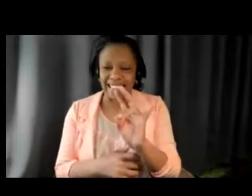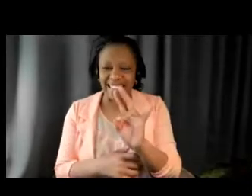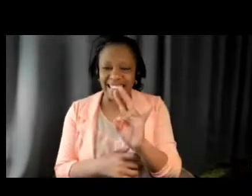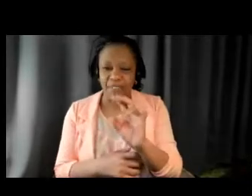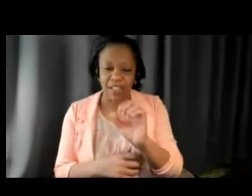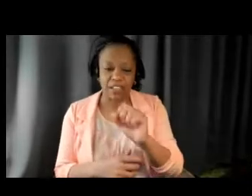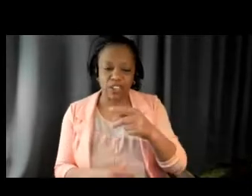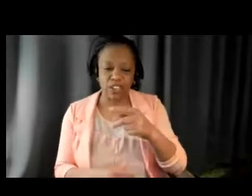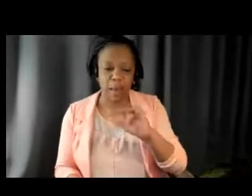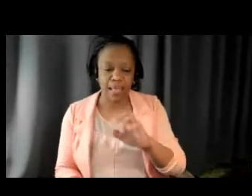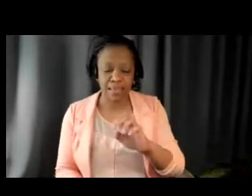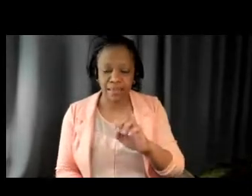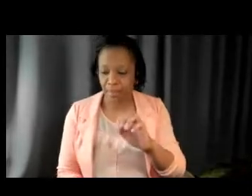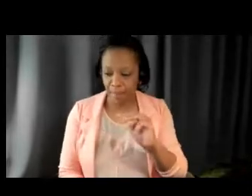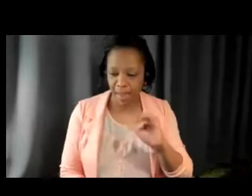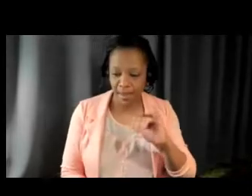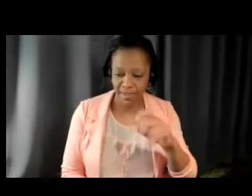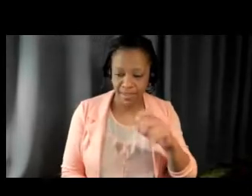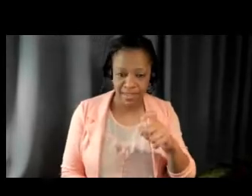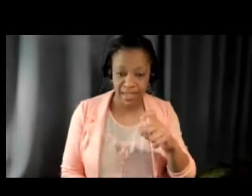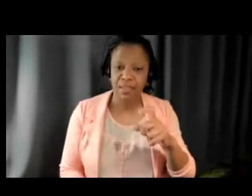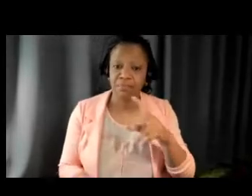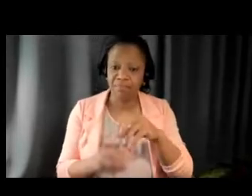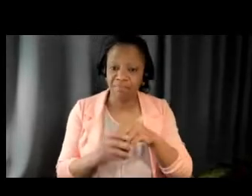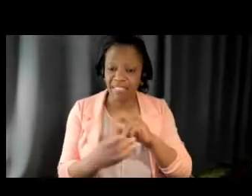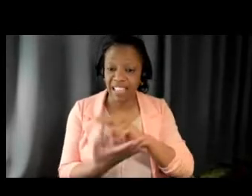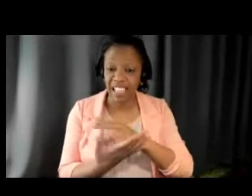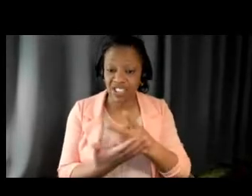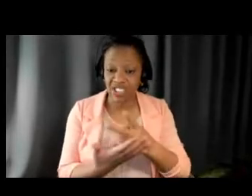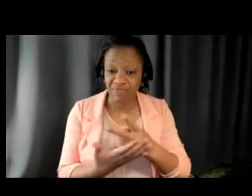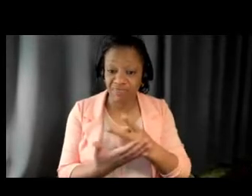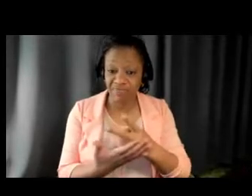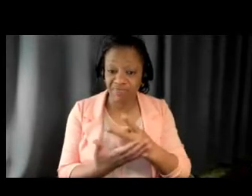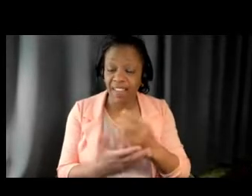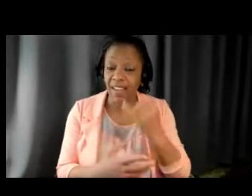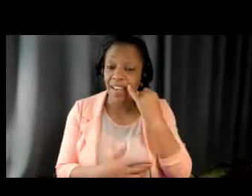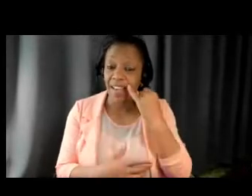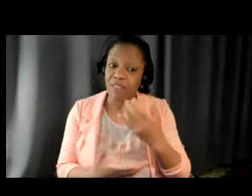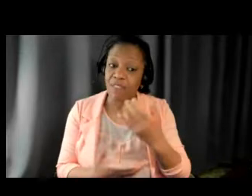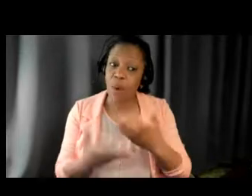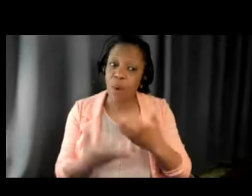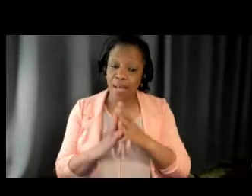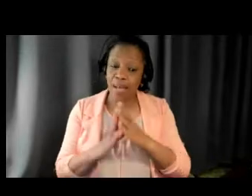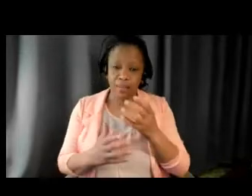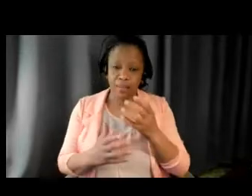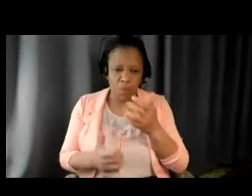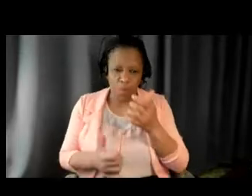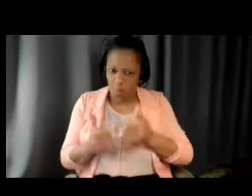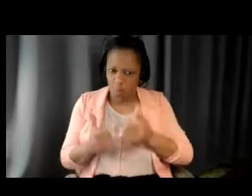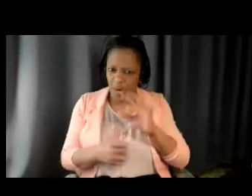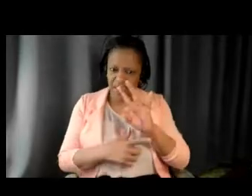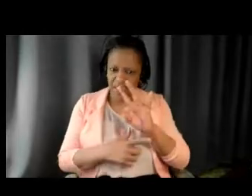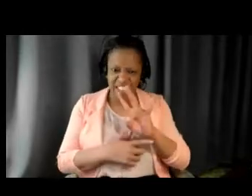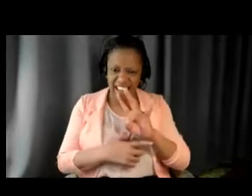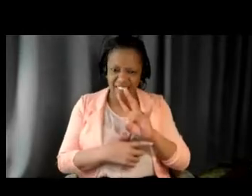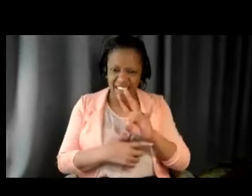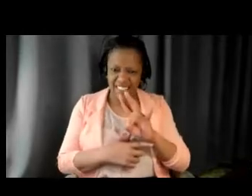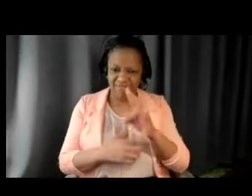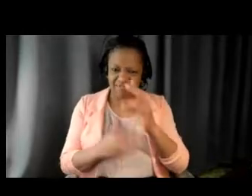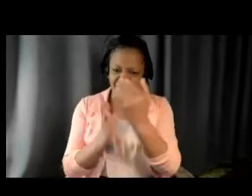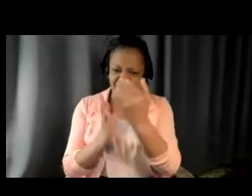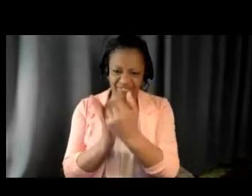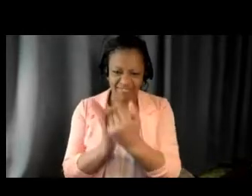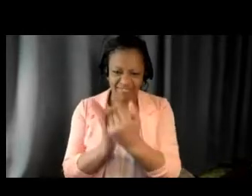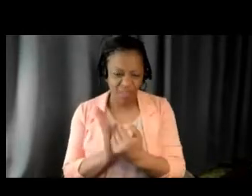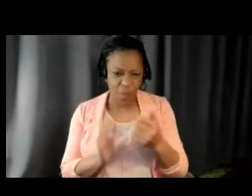you were to ask me what 7 spices were in there, I probably couldn't list it for you right now. And the other funny thing is, different brands will have a different mix sometimes too.